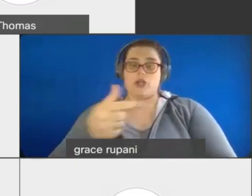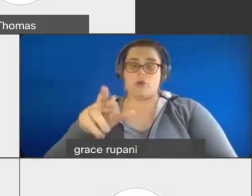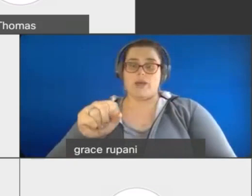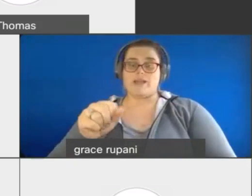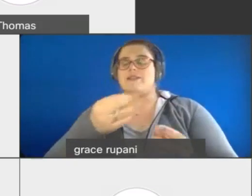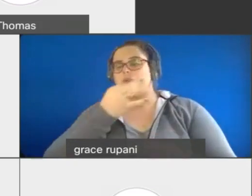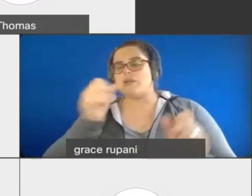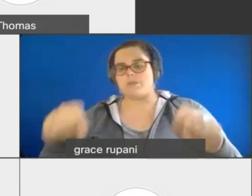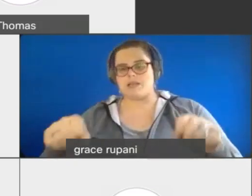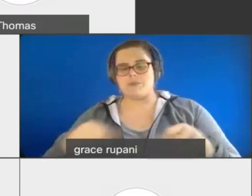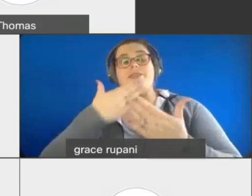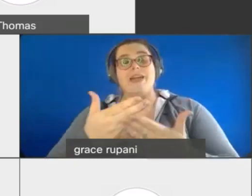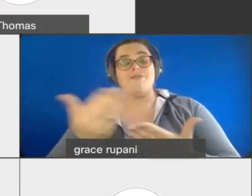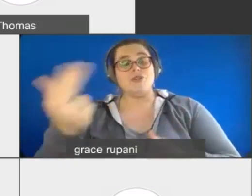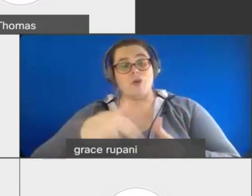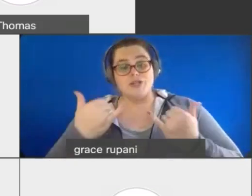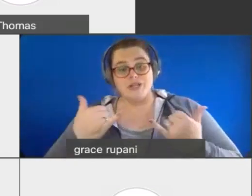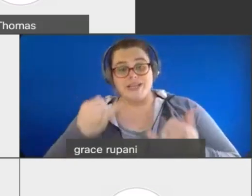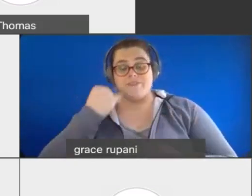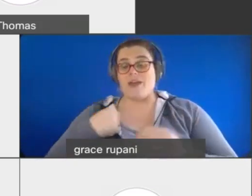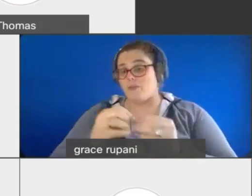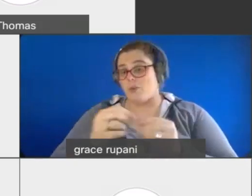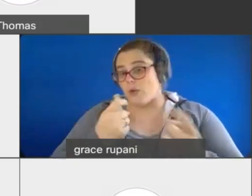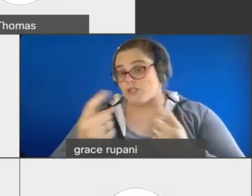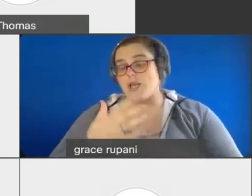for joining today. If you have any additional questions, my email address is